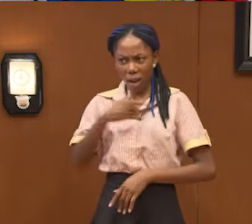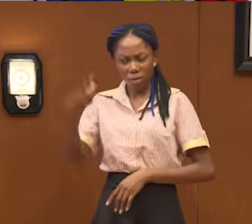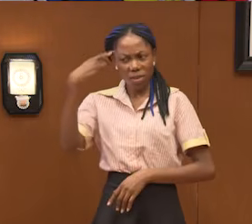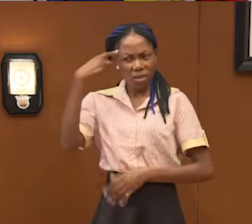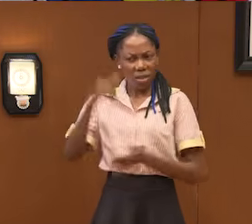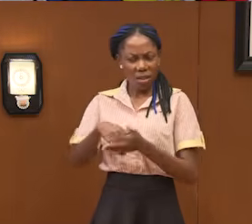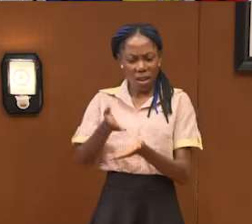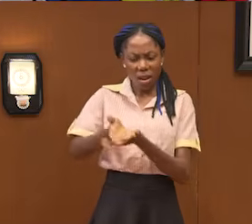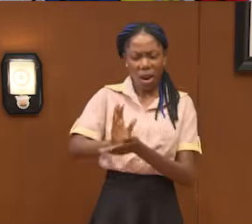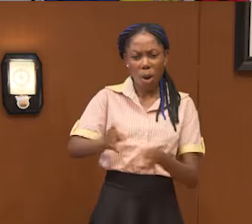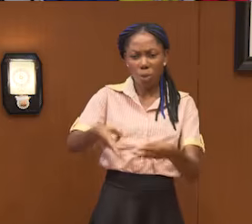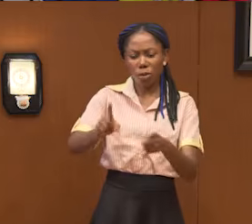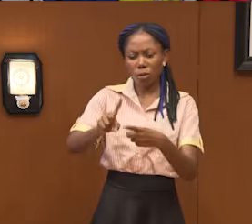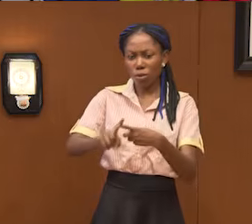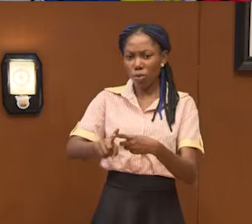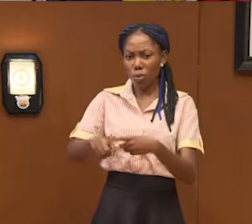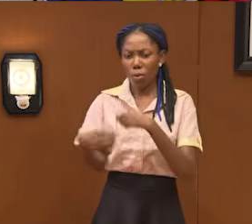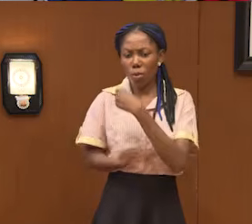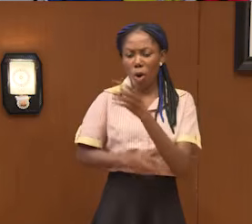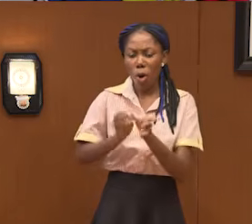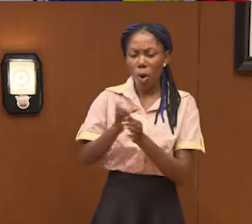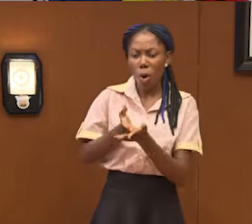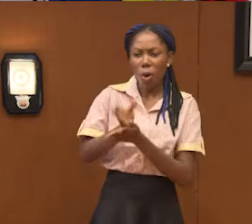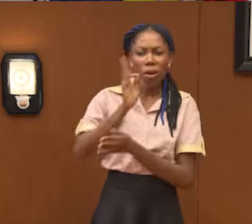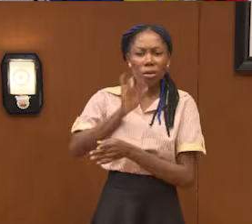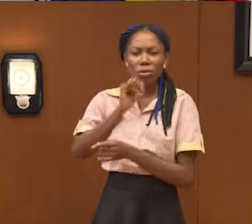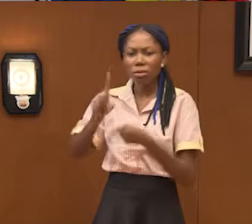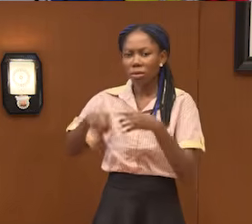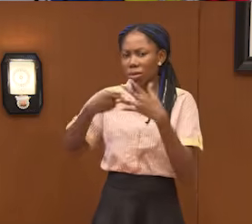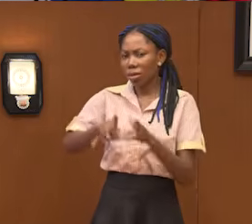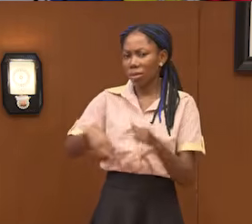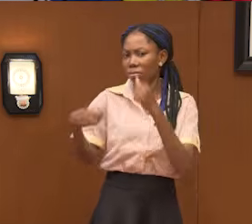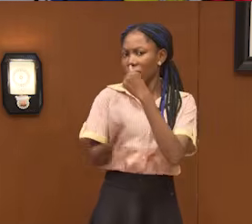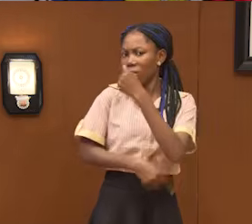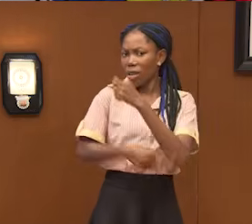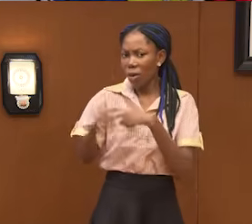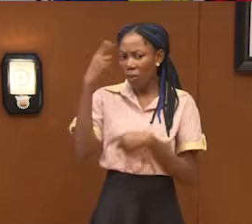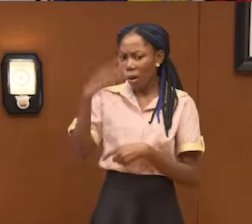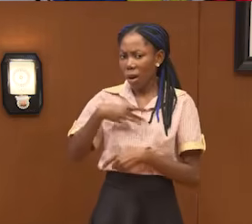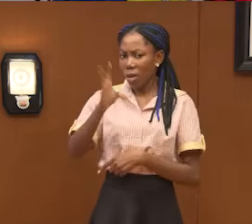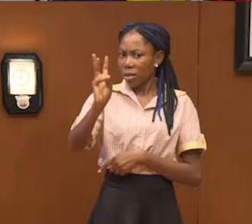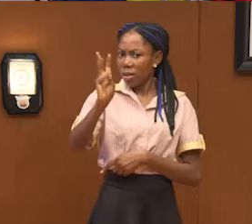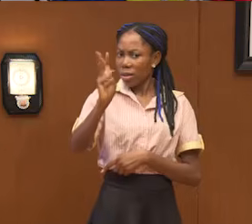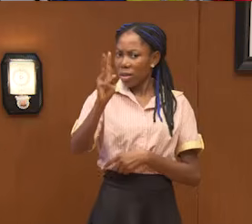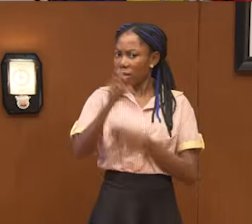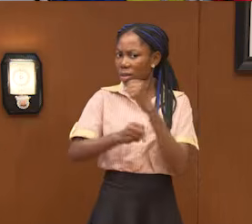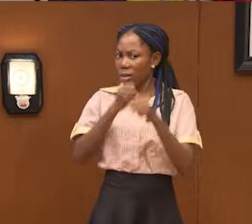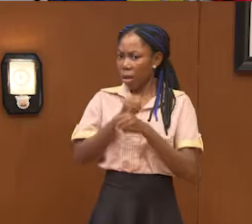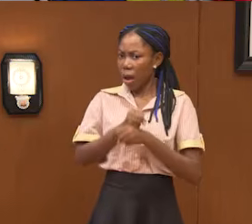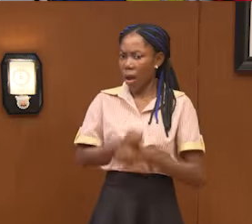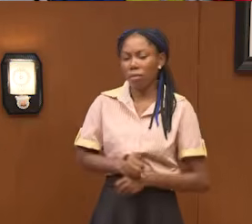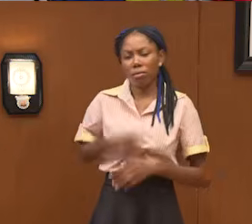her is to be begging her, just beat her and beg her. And you've been doing that for about 16, 20 years. She's not getting